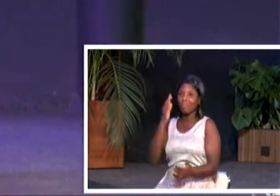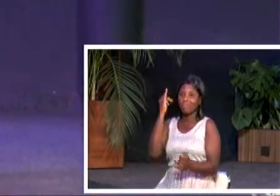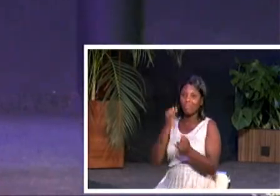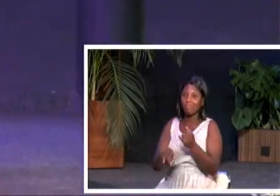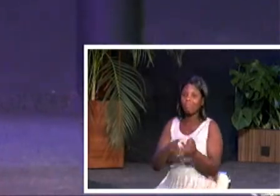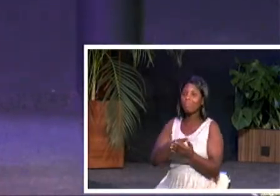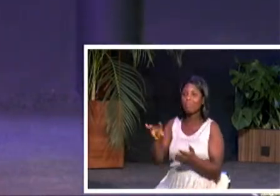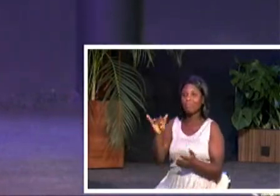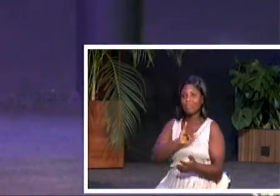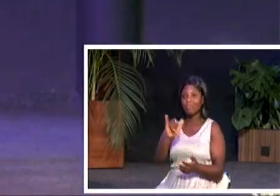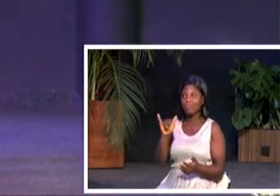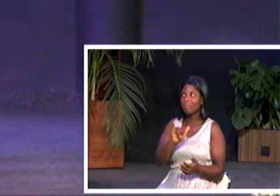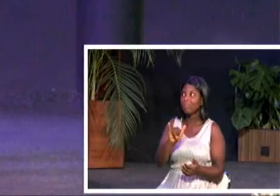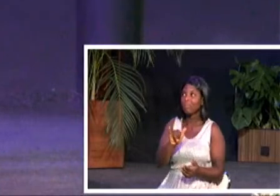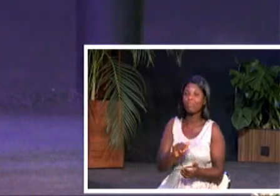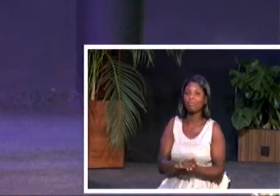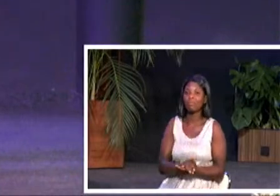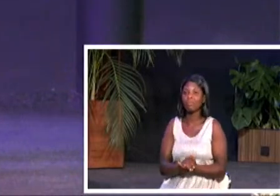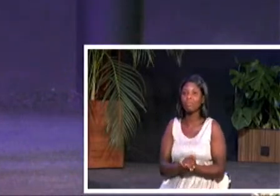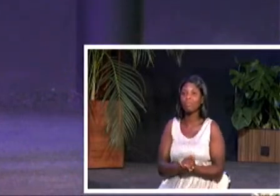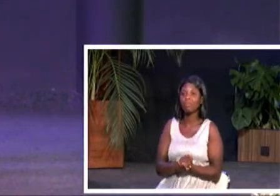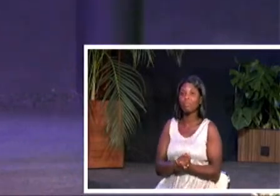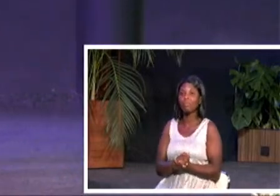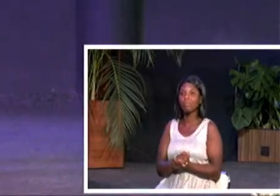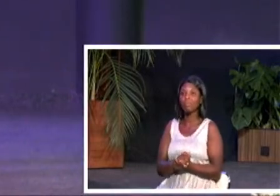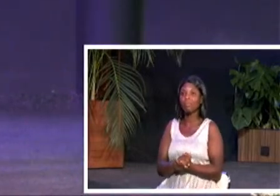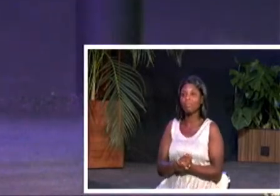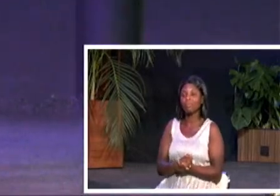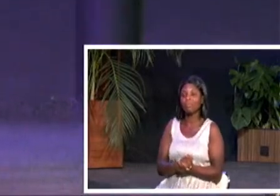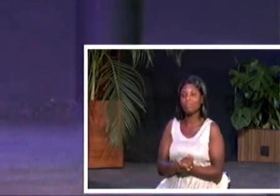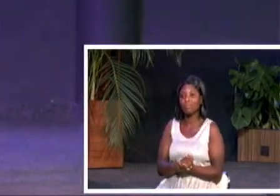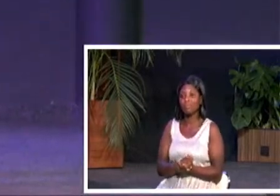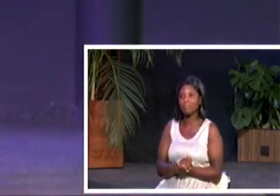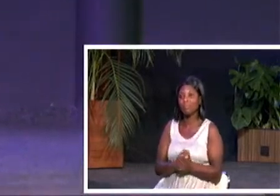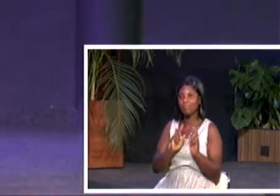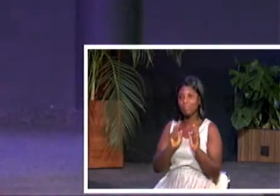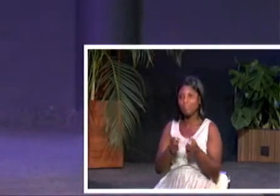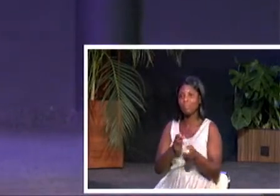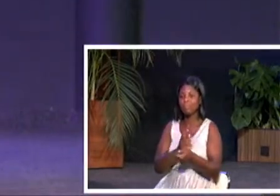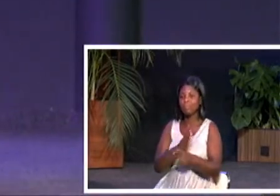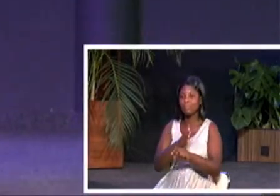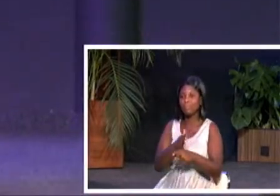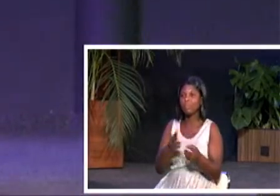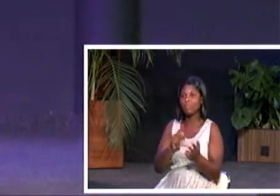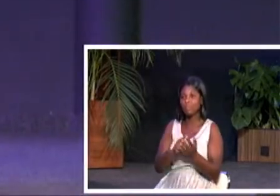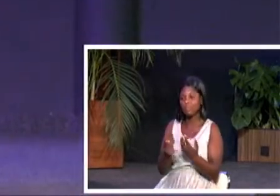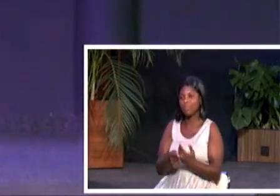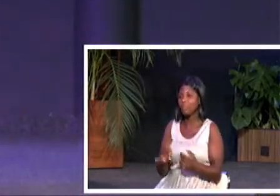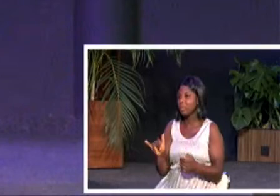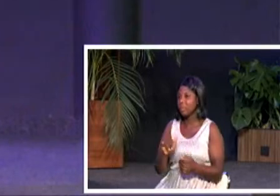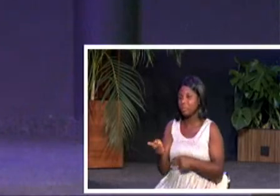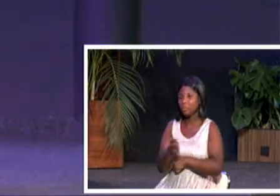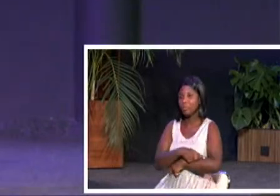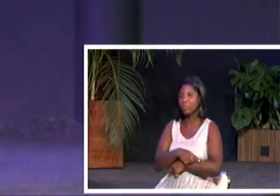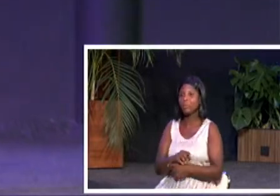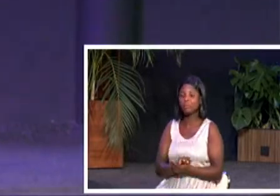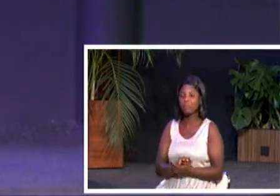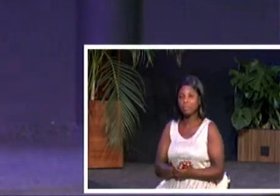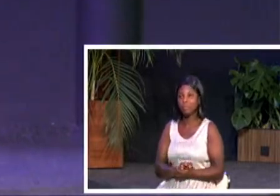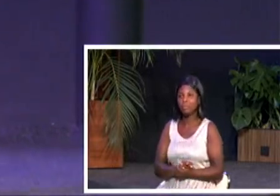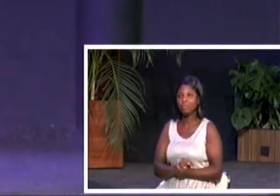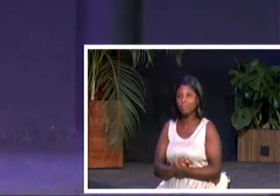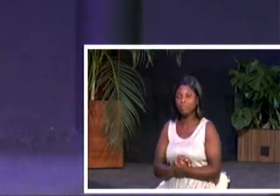All right, this program is being done in part by the New Wine Temple in partnership with the Ghana Growth Program, which has